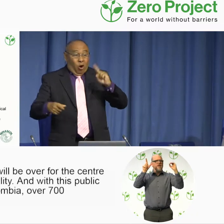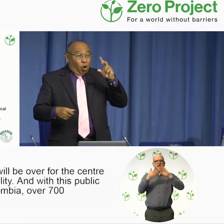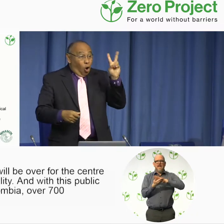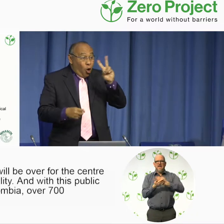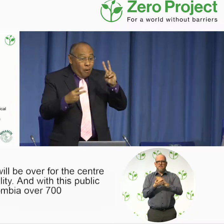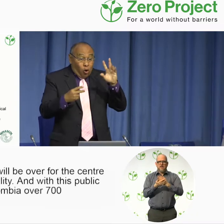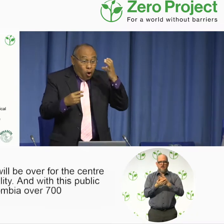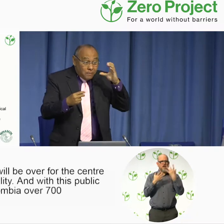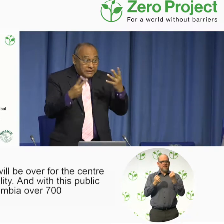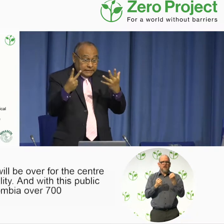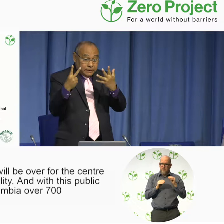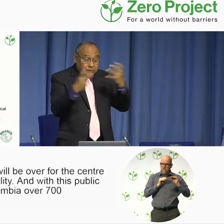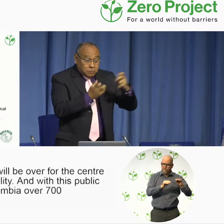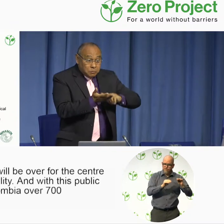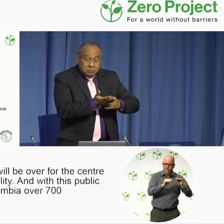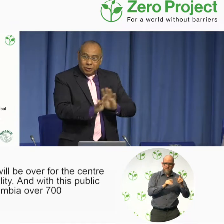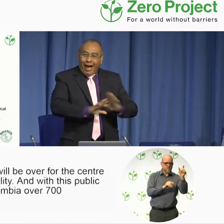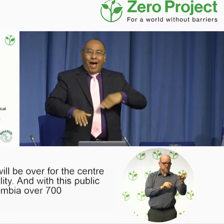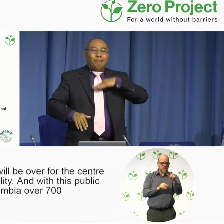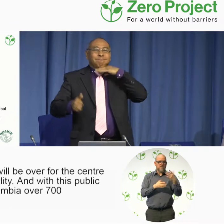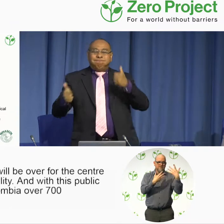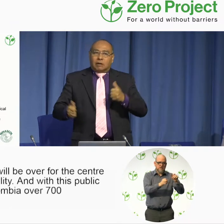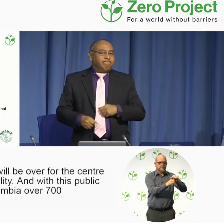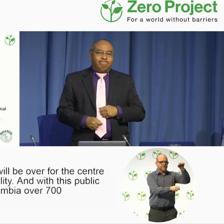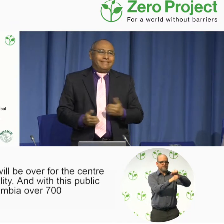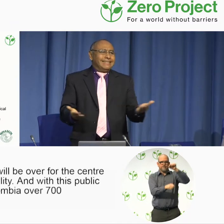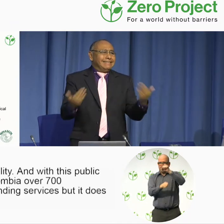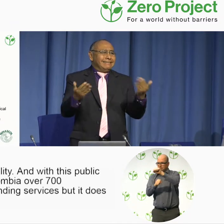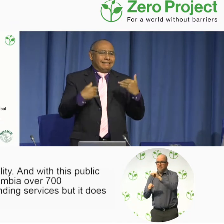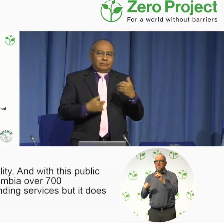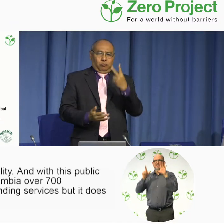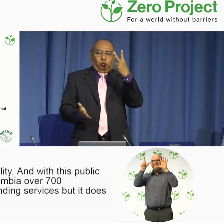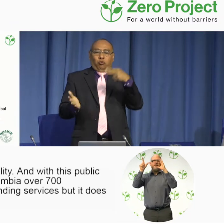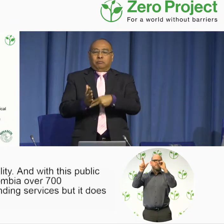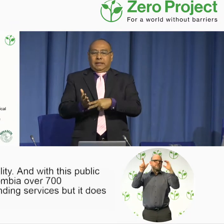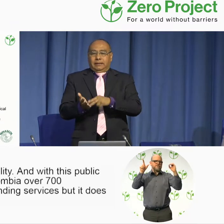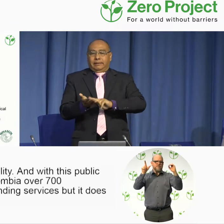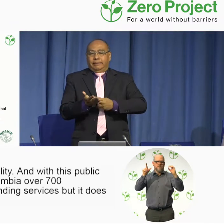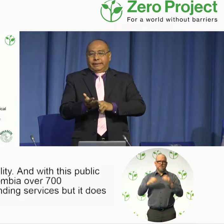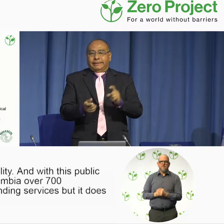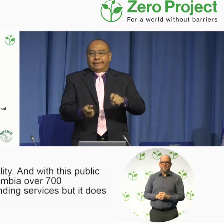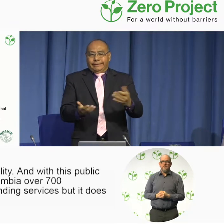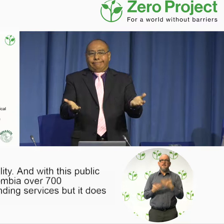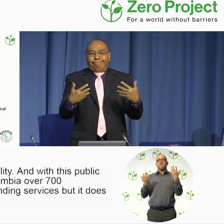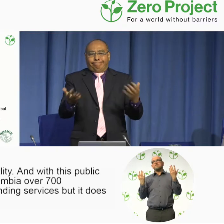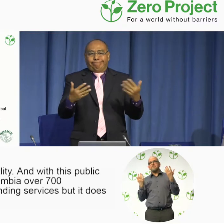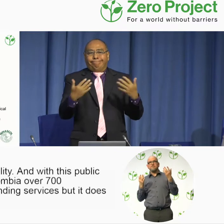Colombian government is funding their services. But it doesn't mean the need is